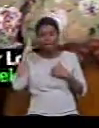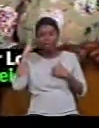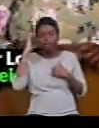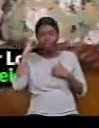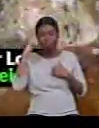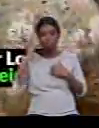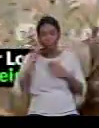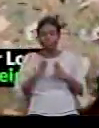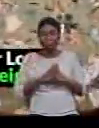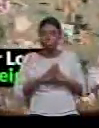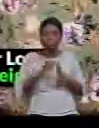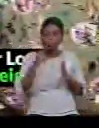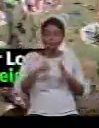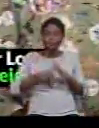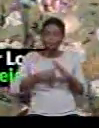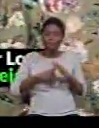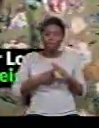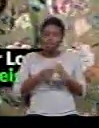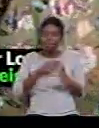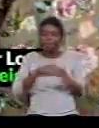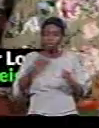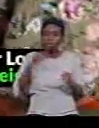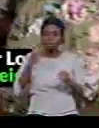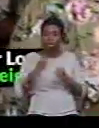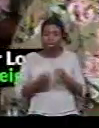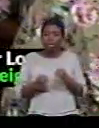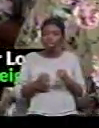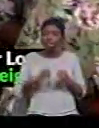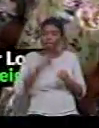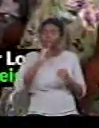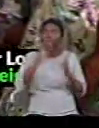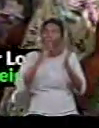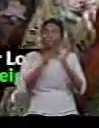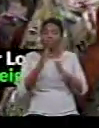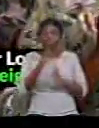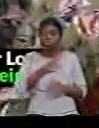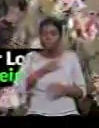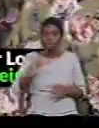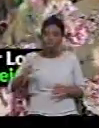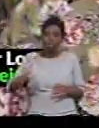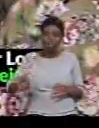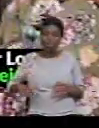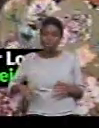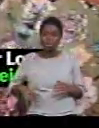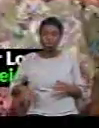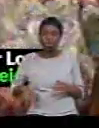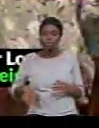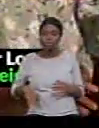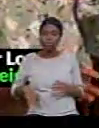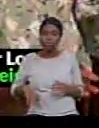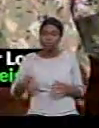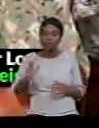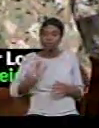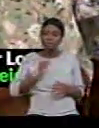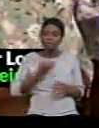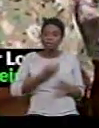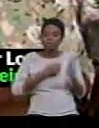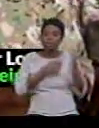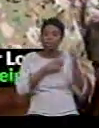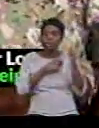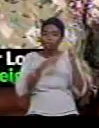heard. The author and the finisher is Jesus Christ the